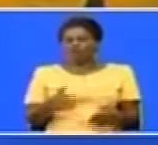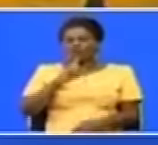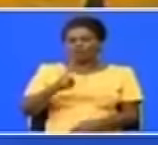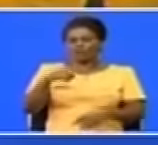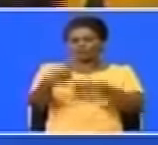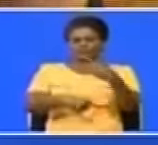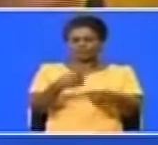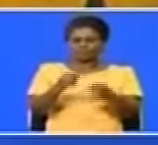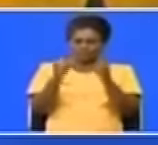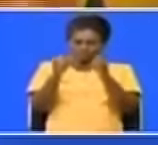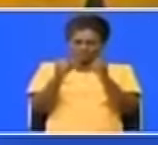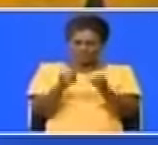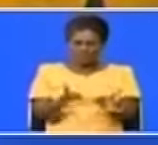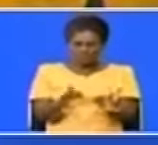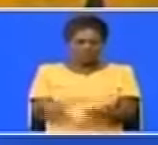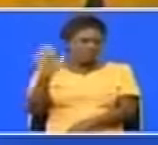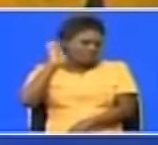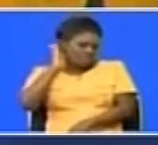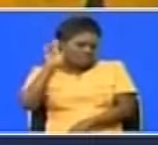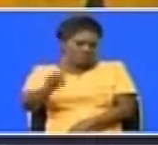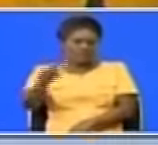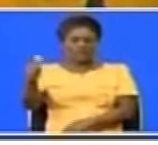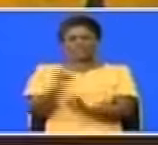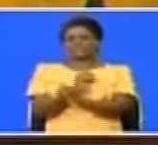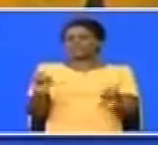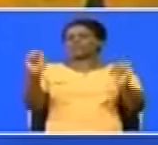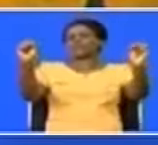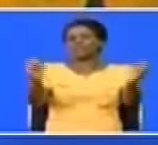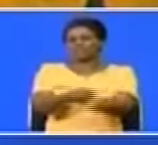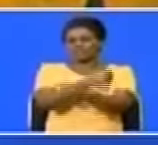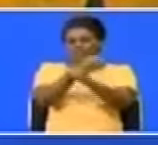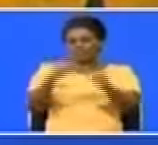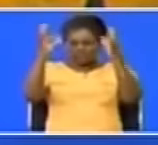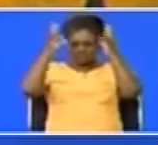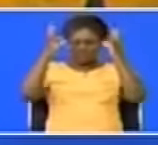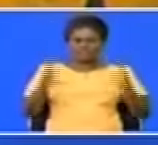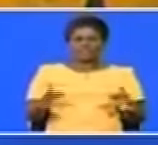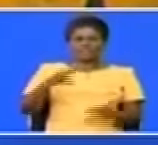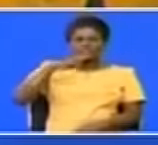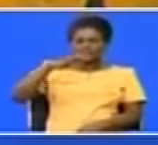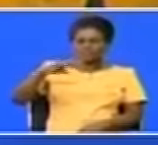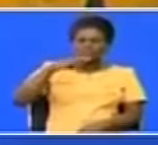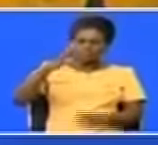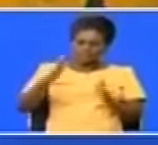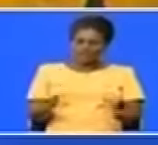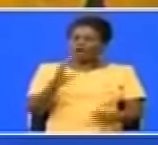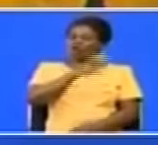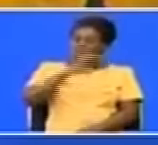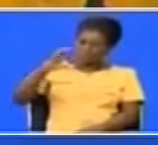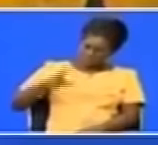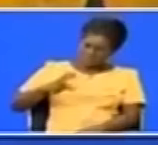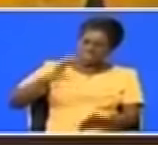orders. If we don't listen to one another, we will not be able to even follow the argument. Mr. Speaker. Because the committee